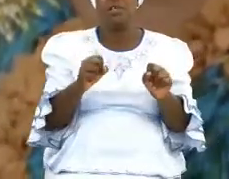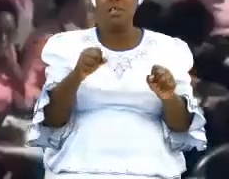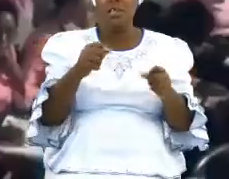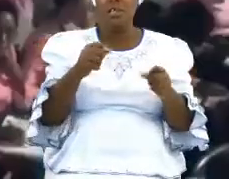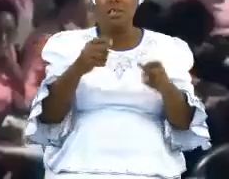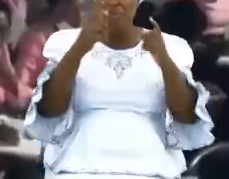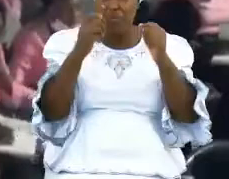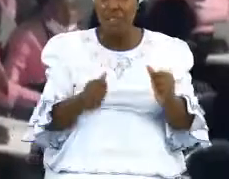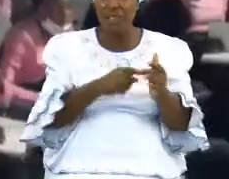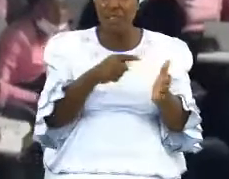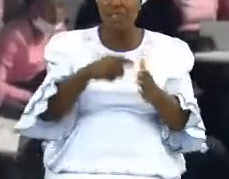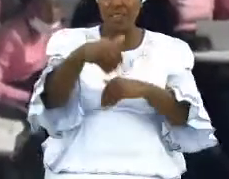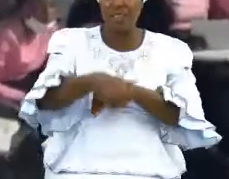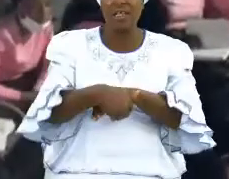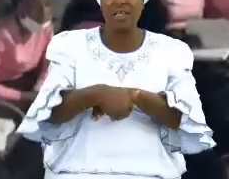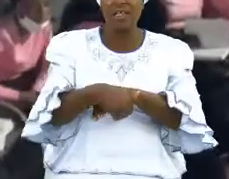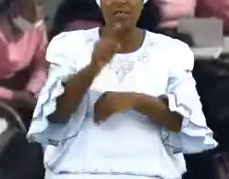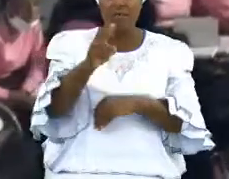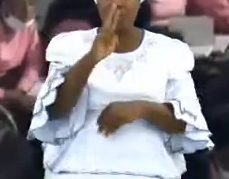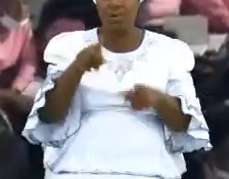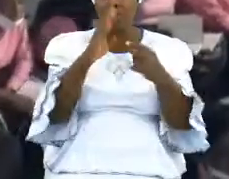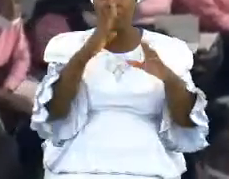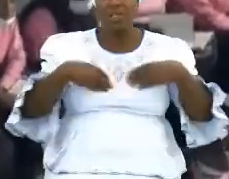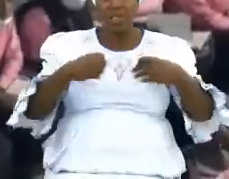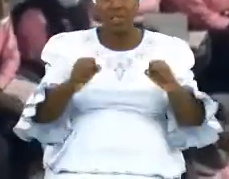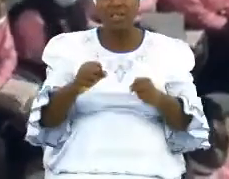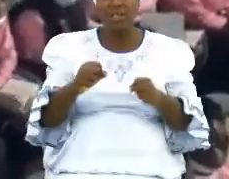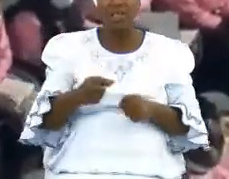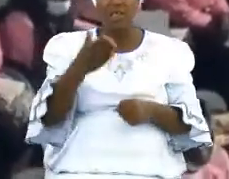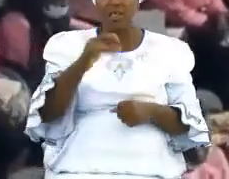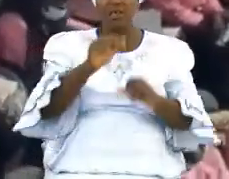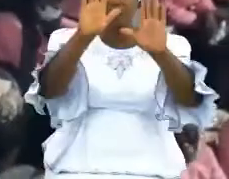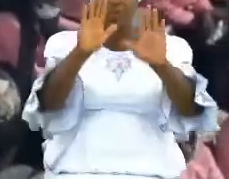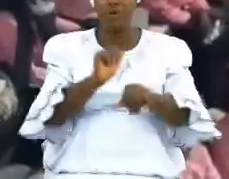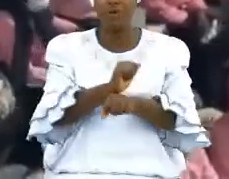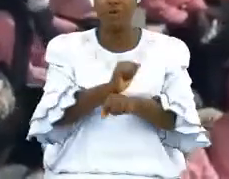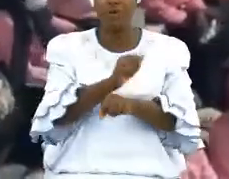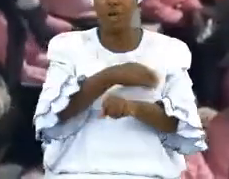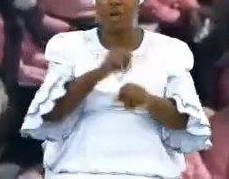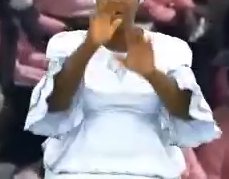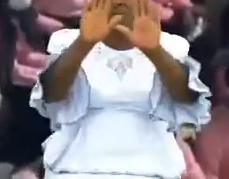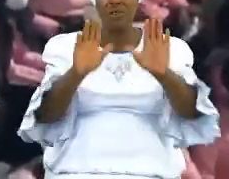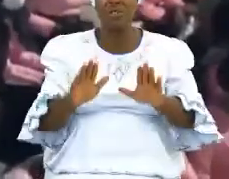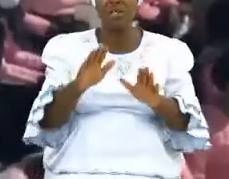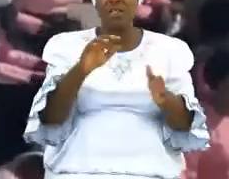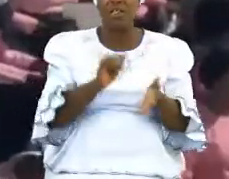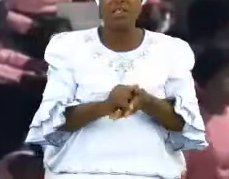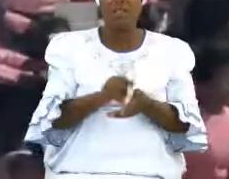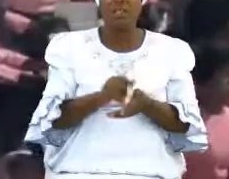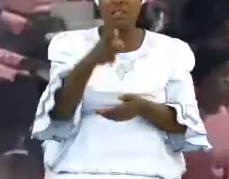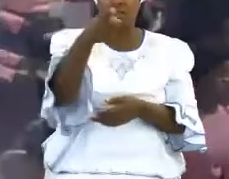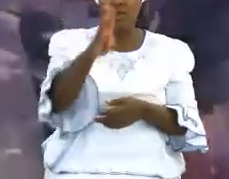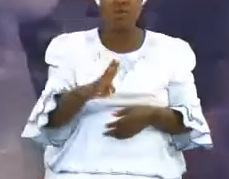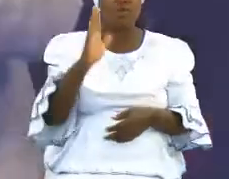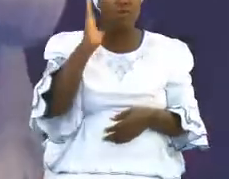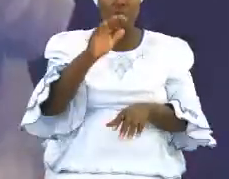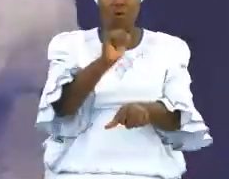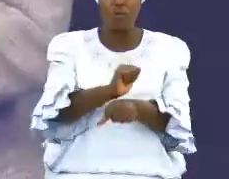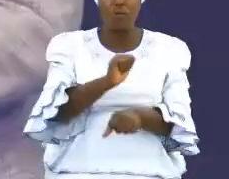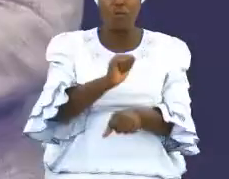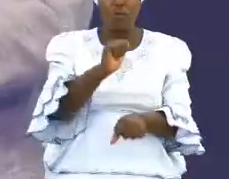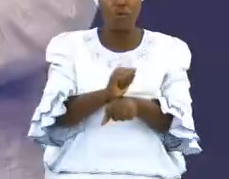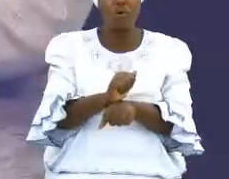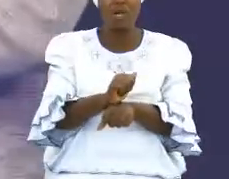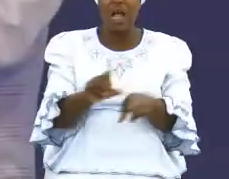are going to be healed. There will be miracles and wonders that God will work as he